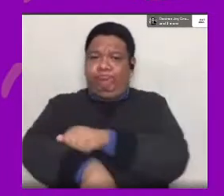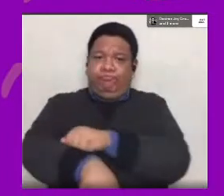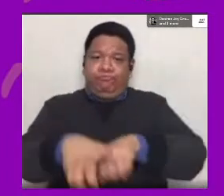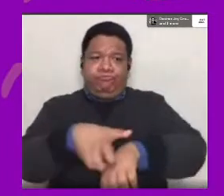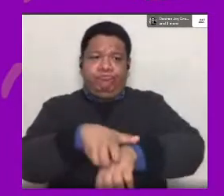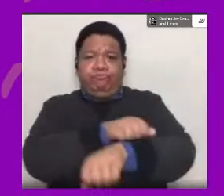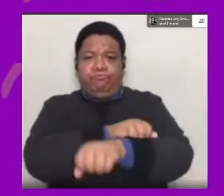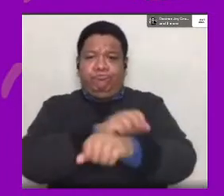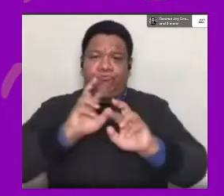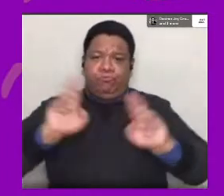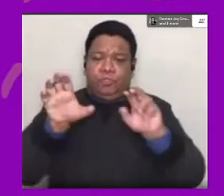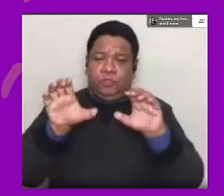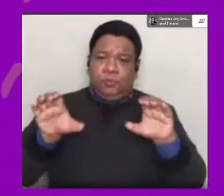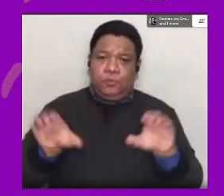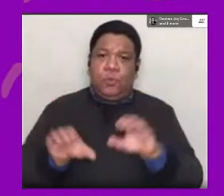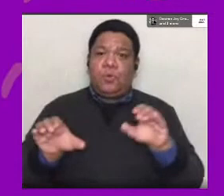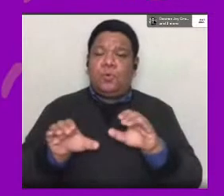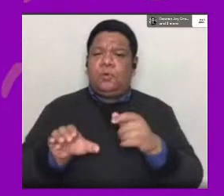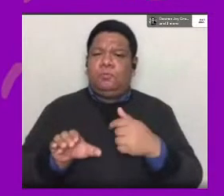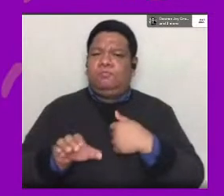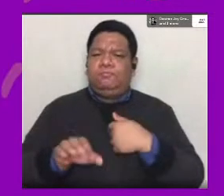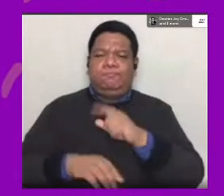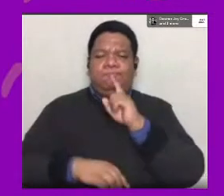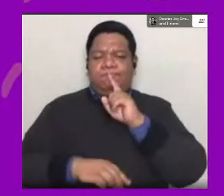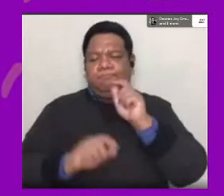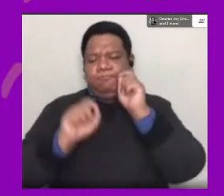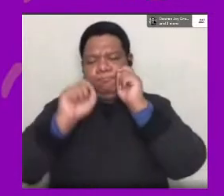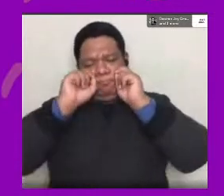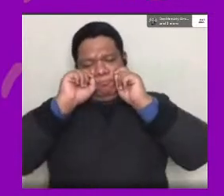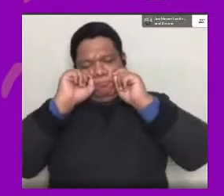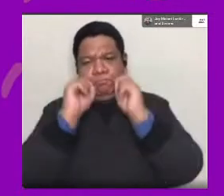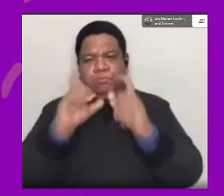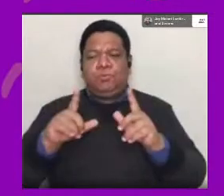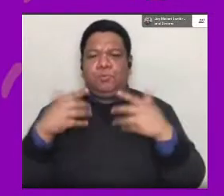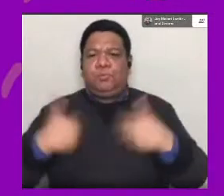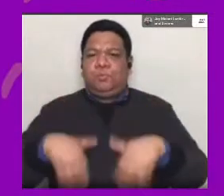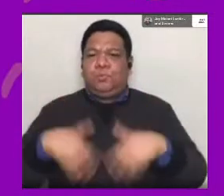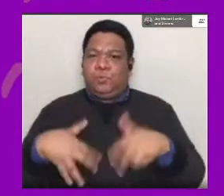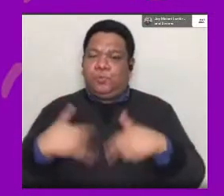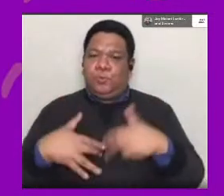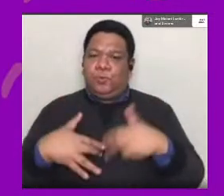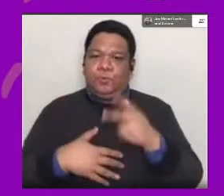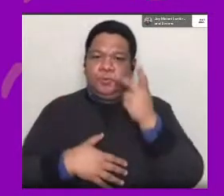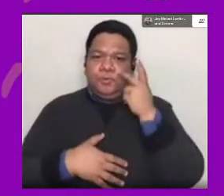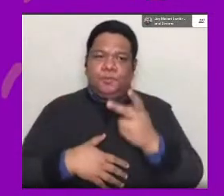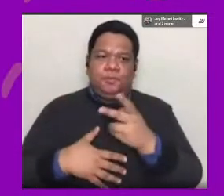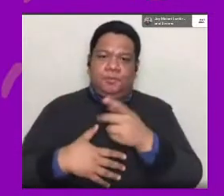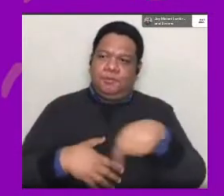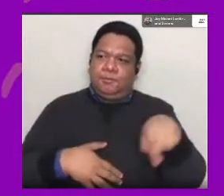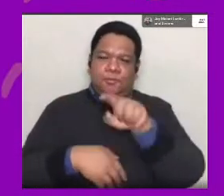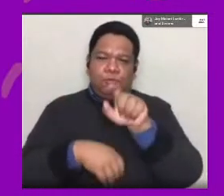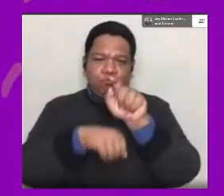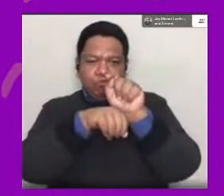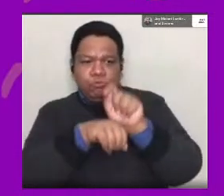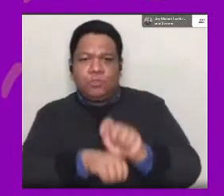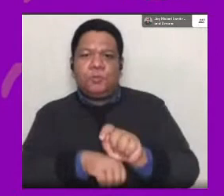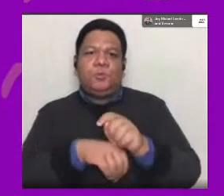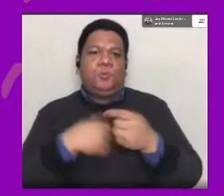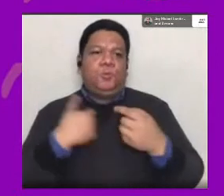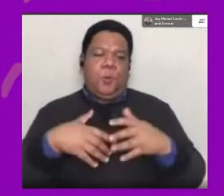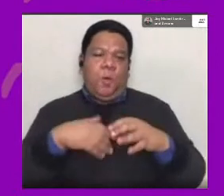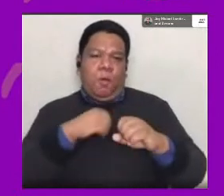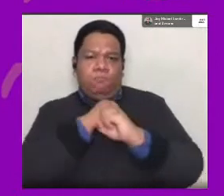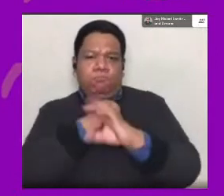work. And I was wonderfully surprised to see a long and honored tradition and movement